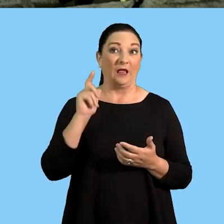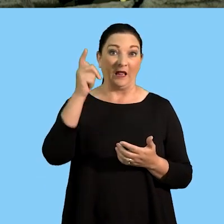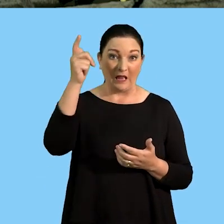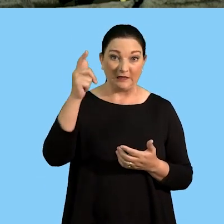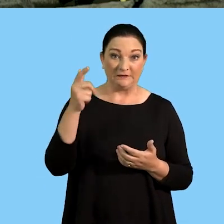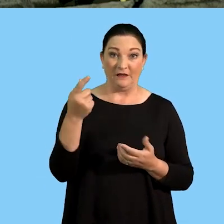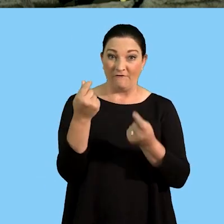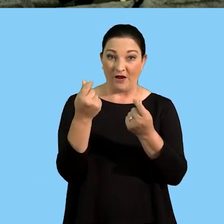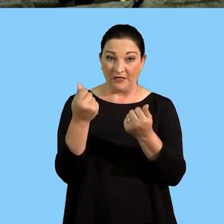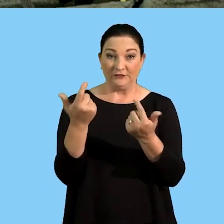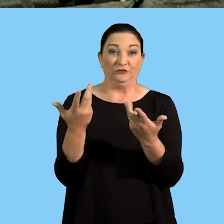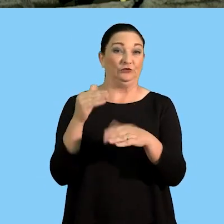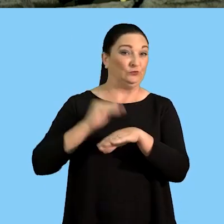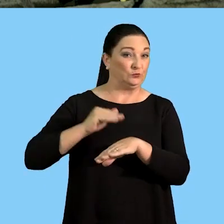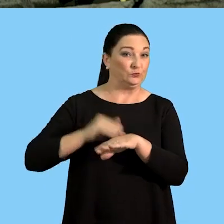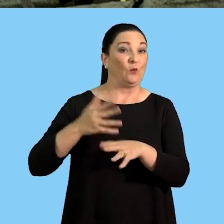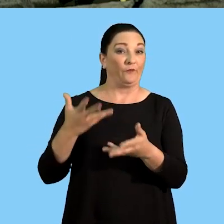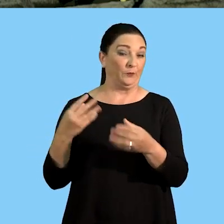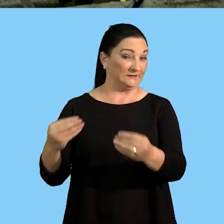financial trouble for the business.